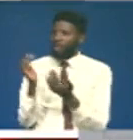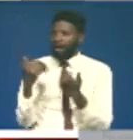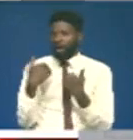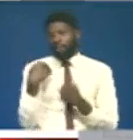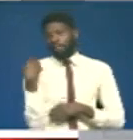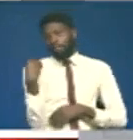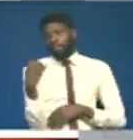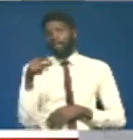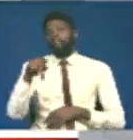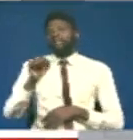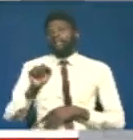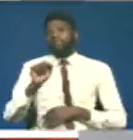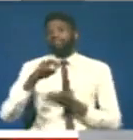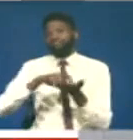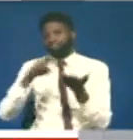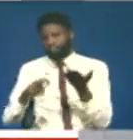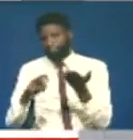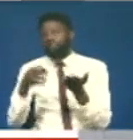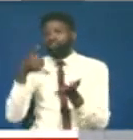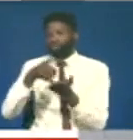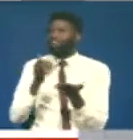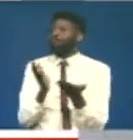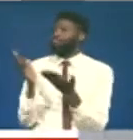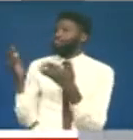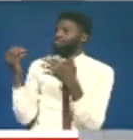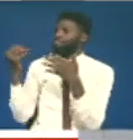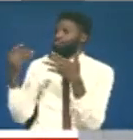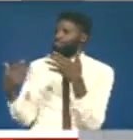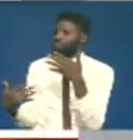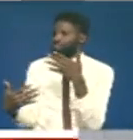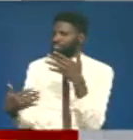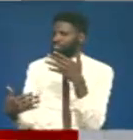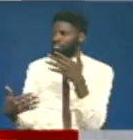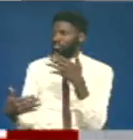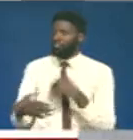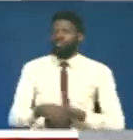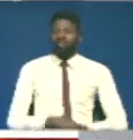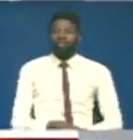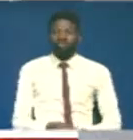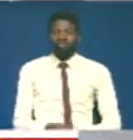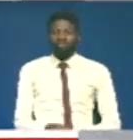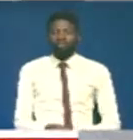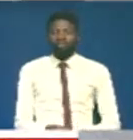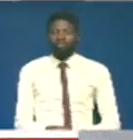Secretaries, including Safina Kwekwe, Saitoti Torome, Mika Powon, and Nancy Karigidho.